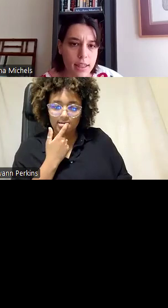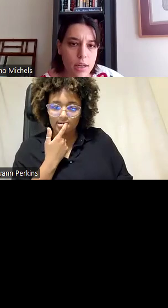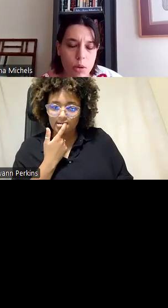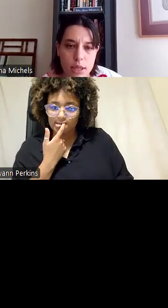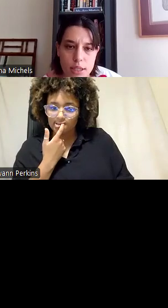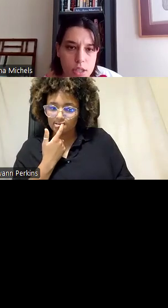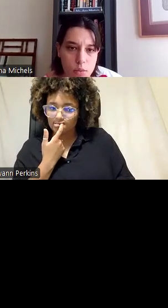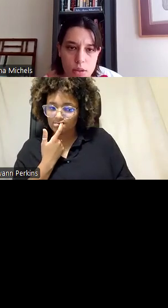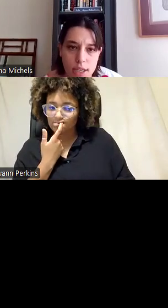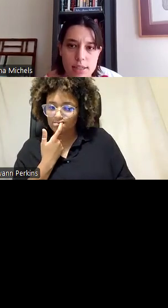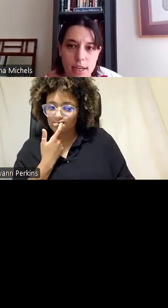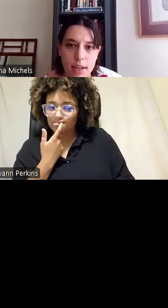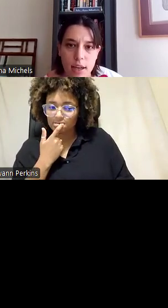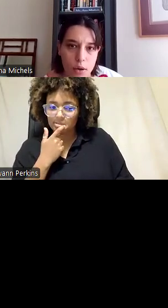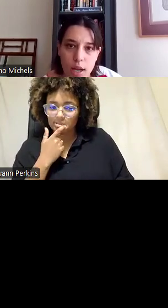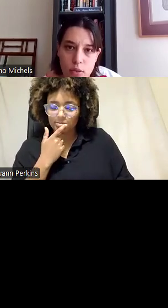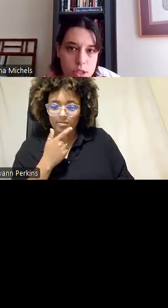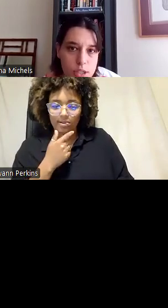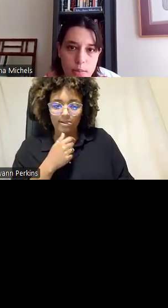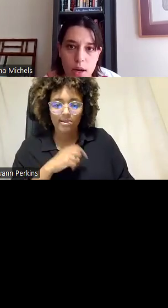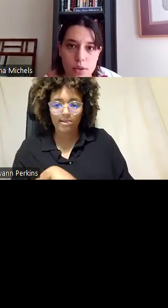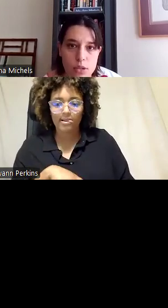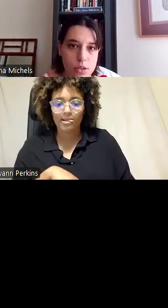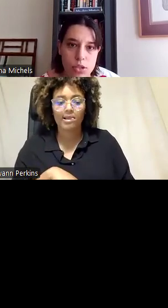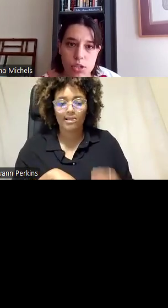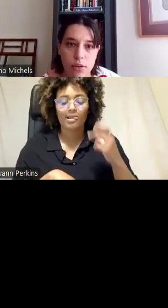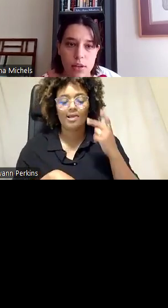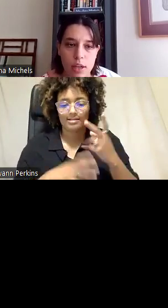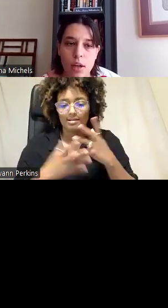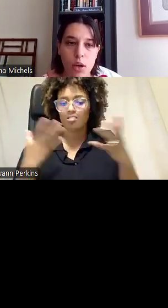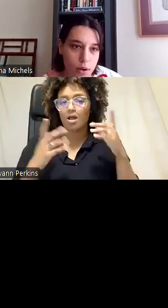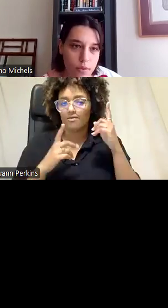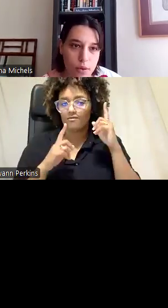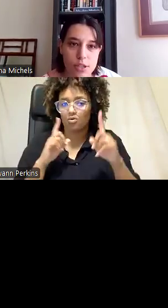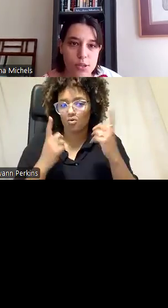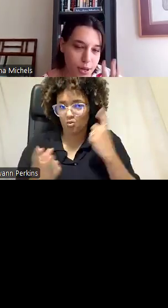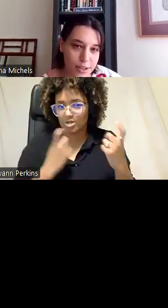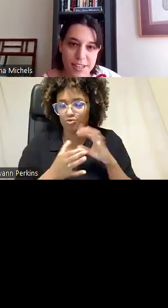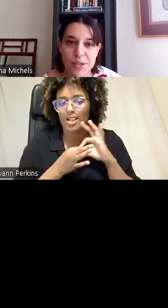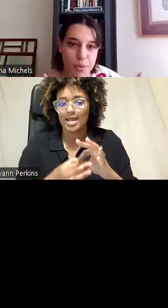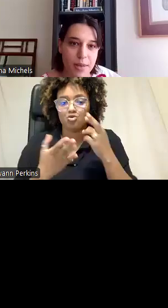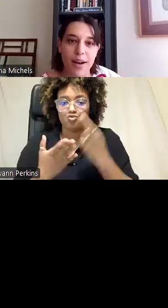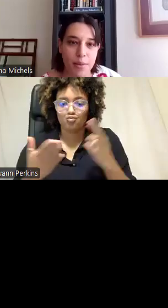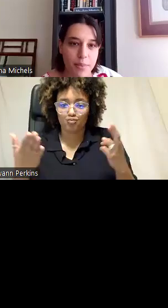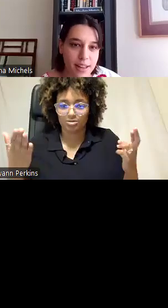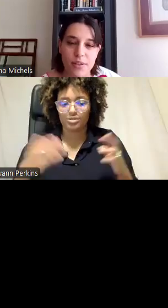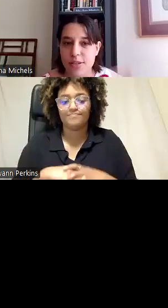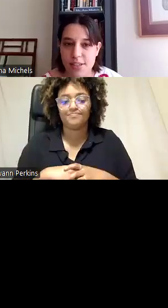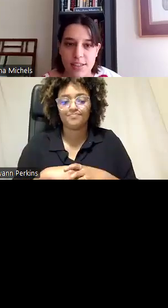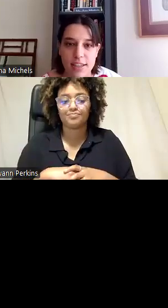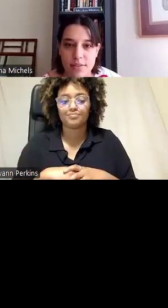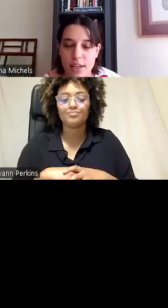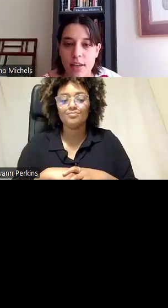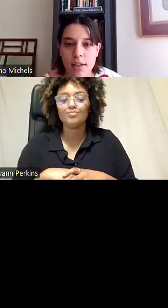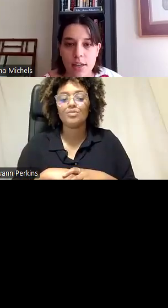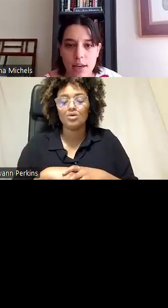Yeah, and I think in a moment, additionally, we'll take a second. There are a lot of questions here about resources just generally. One of the questions in our discussion will be about compiling